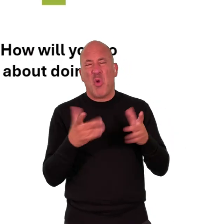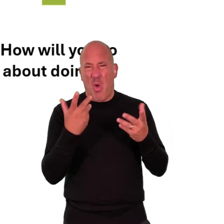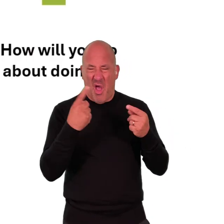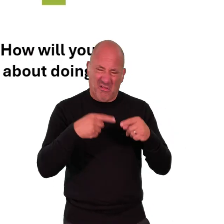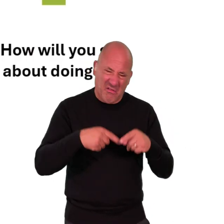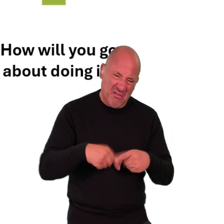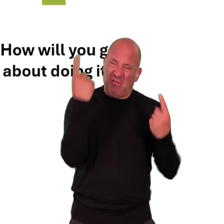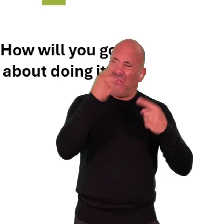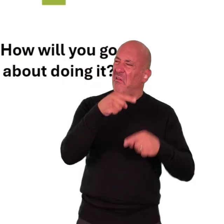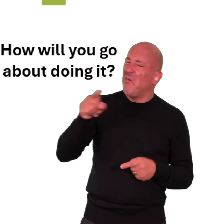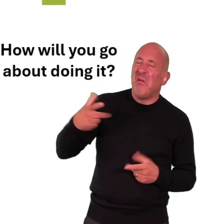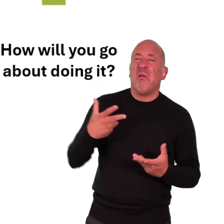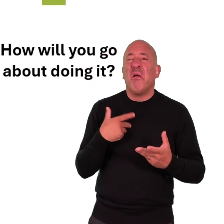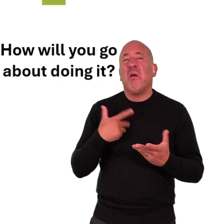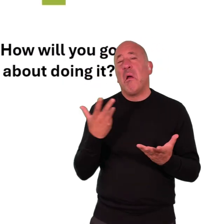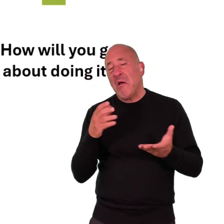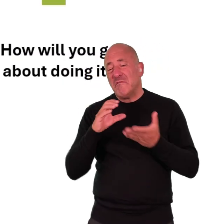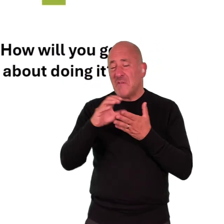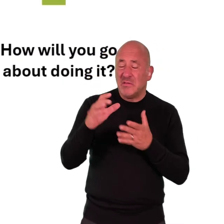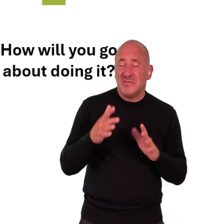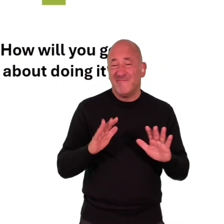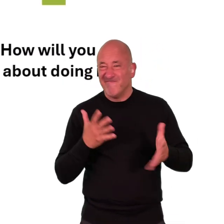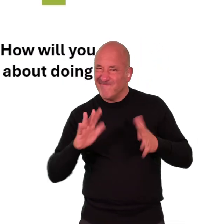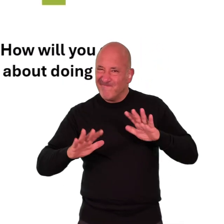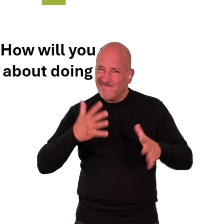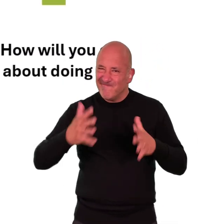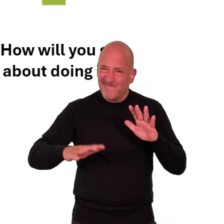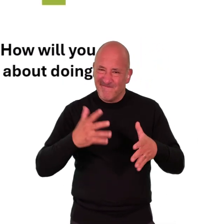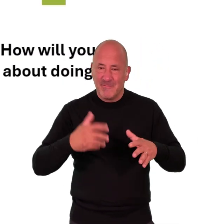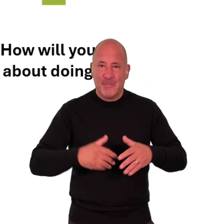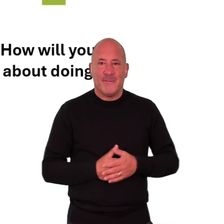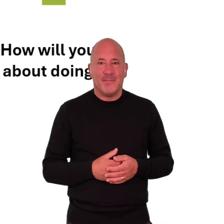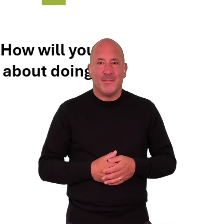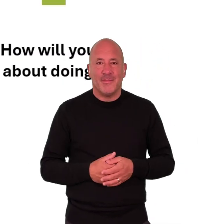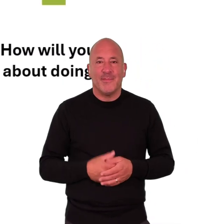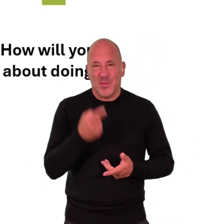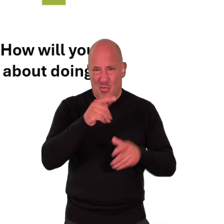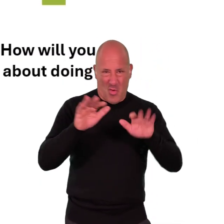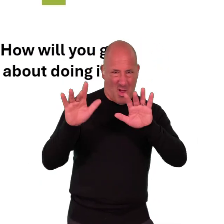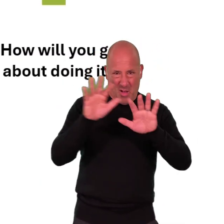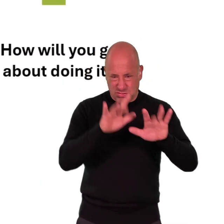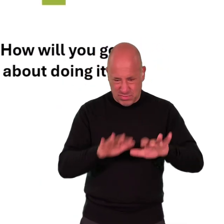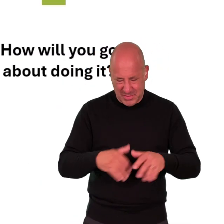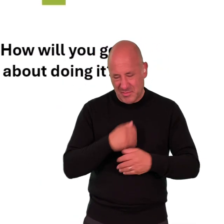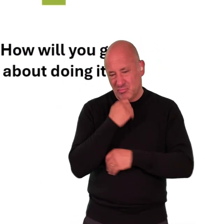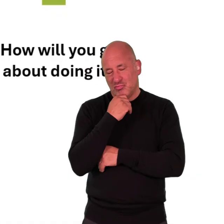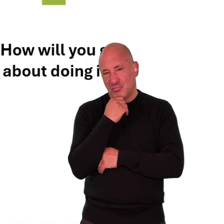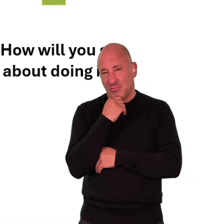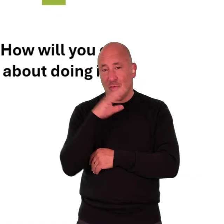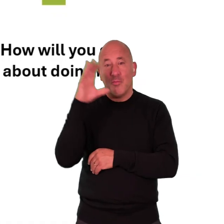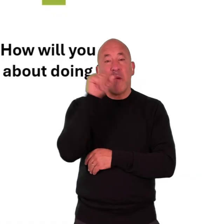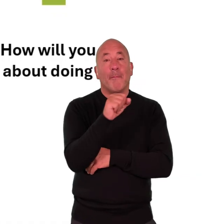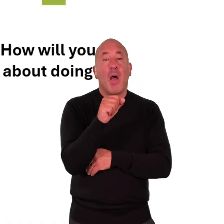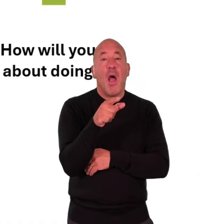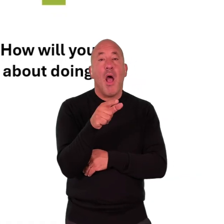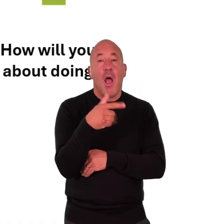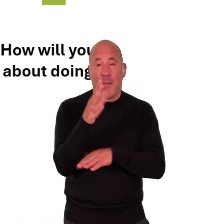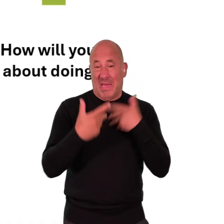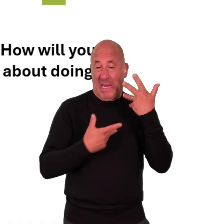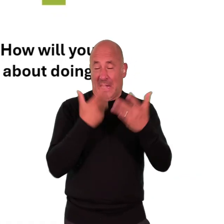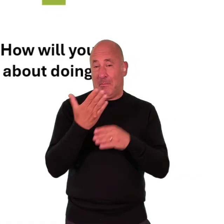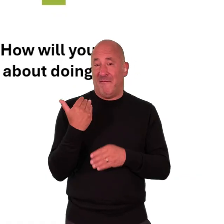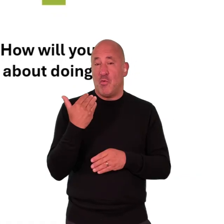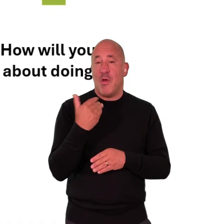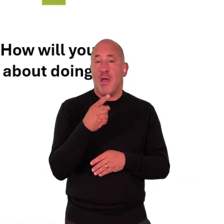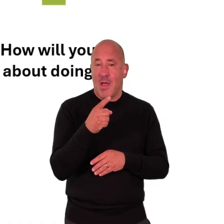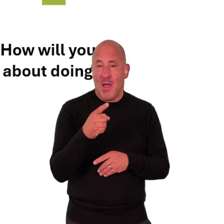remembering we can fund residencies if the experience is tailored to your development, but it might weaken your application if the residency is